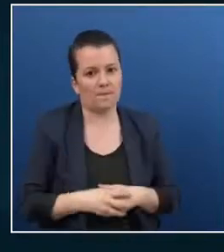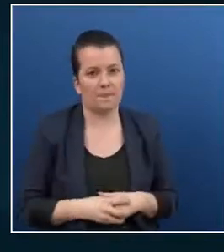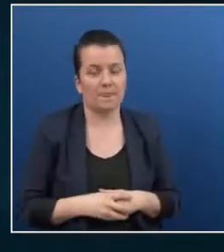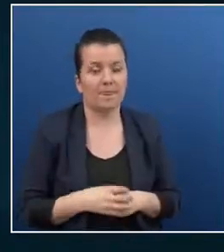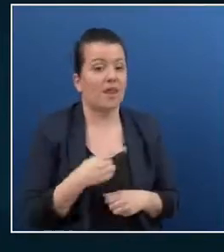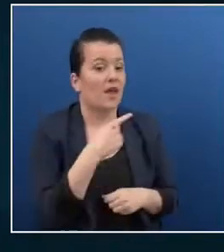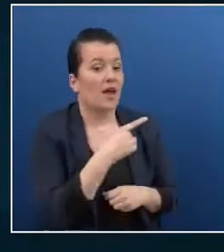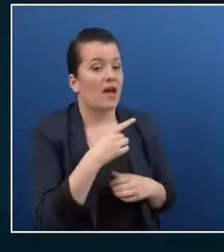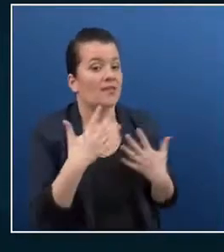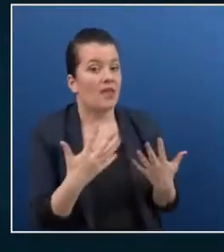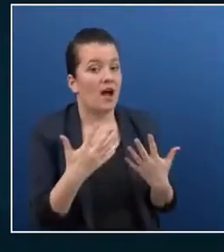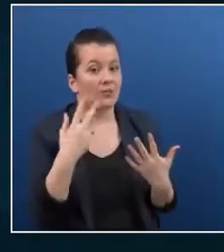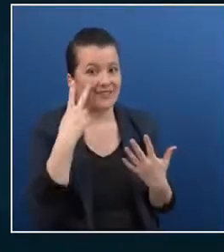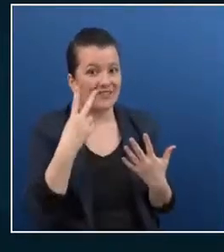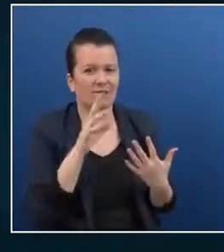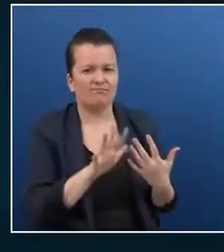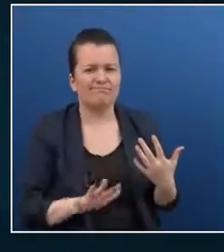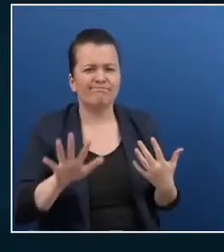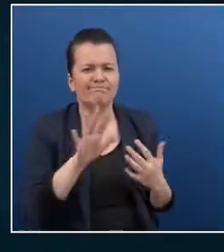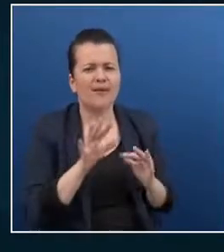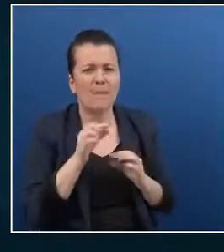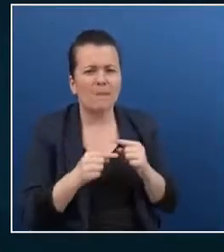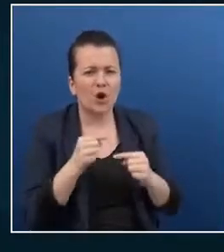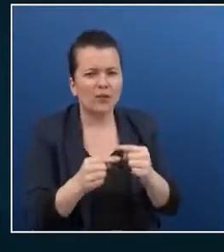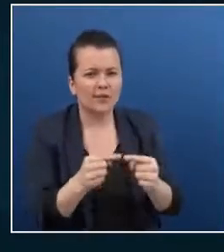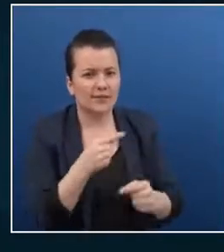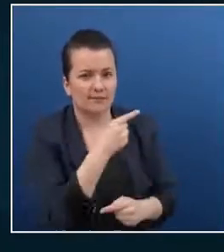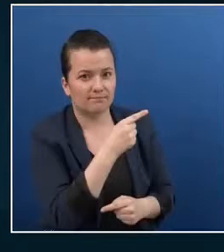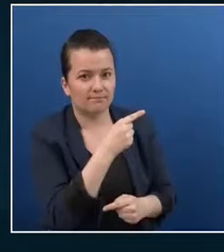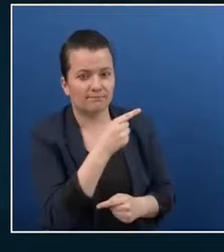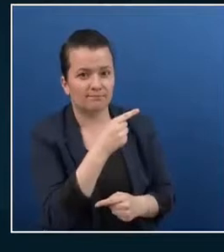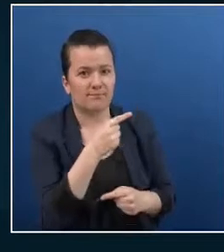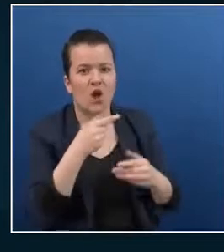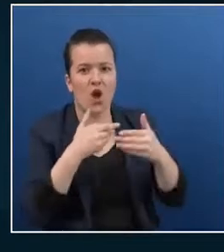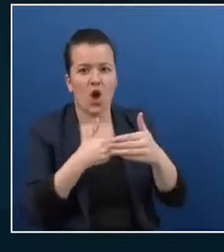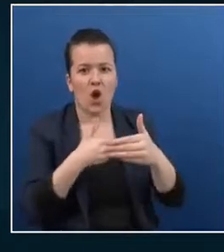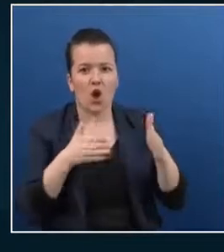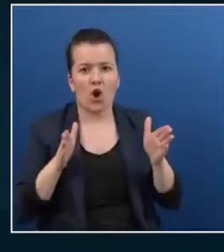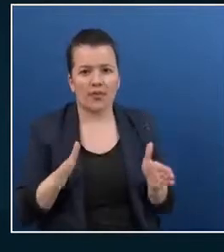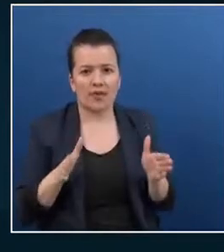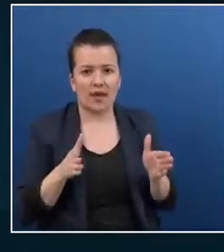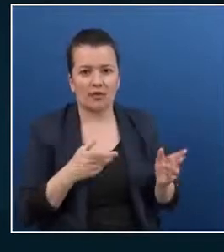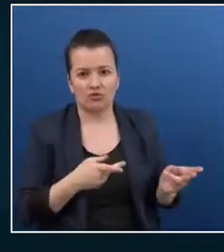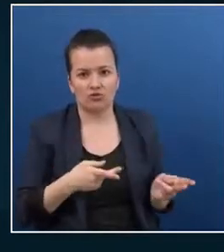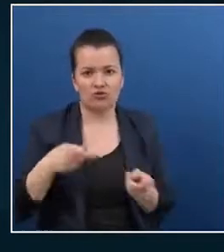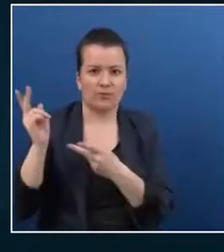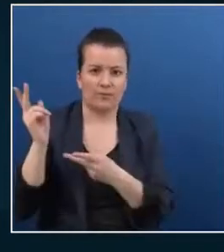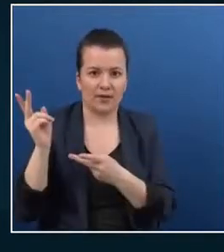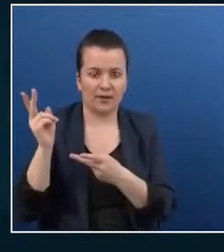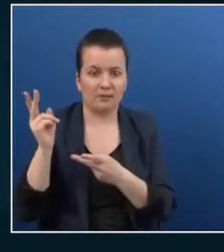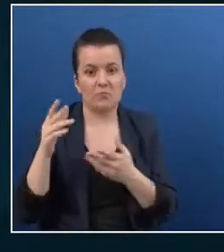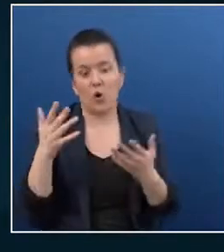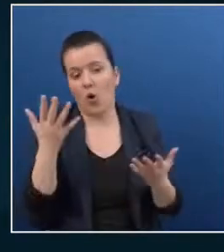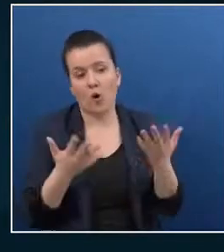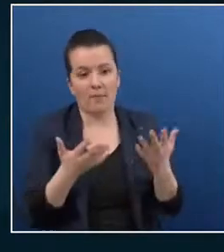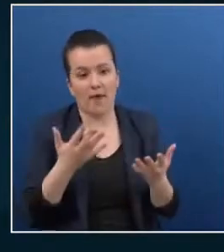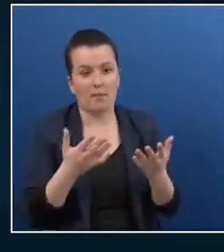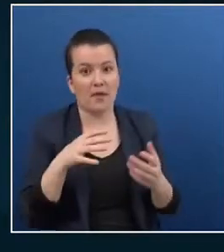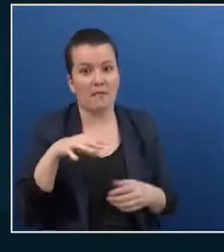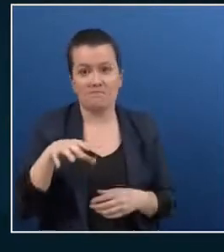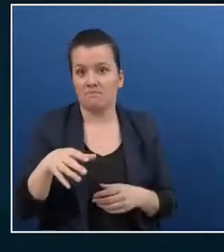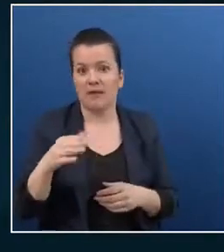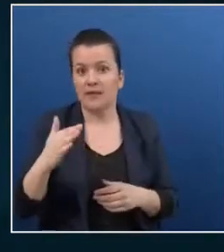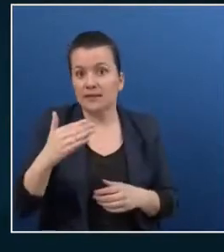to the graph. So we have a shipping container, and maybe there's a device that can smell something. It